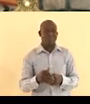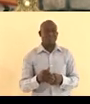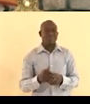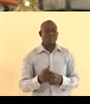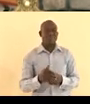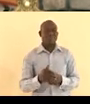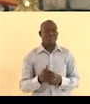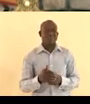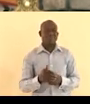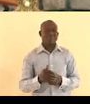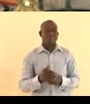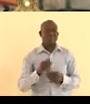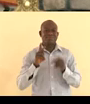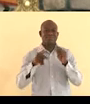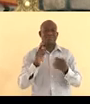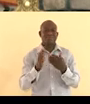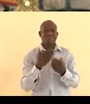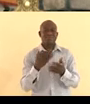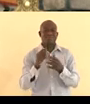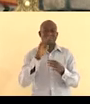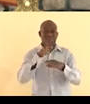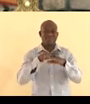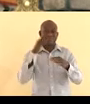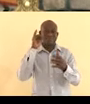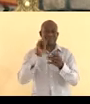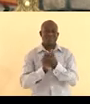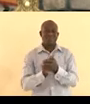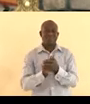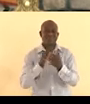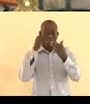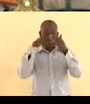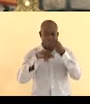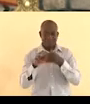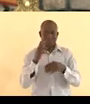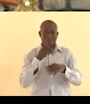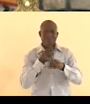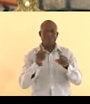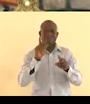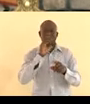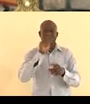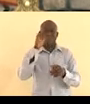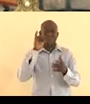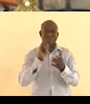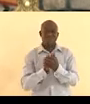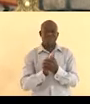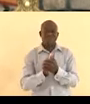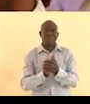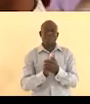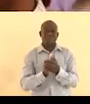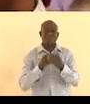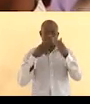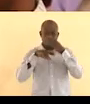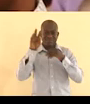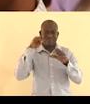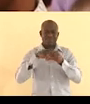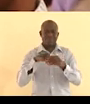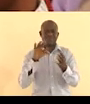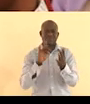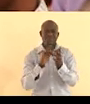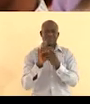People may call that prophet, but that's not the prophet in a biblical sense. Do you